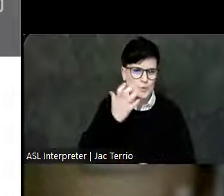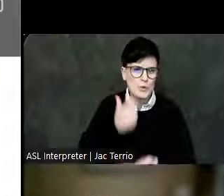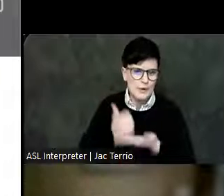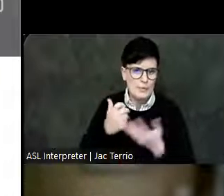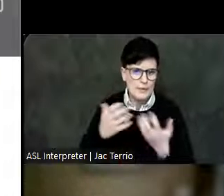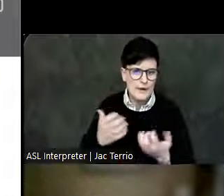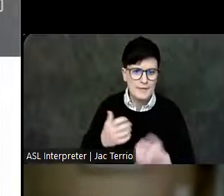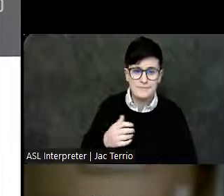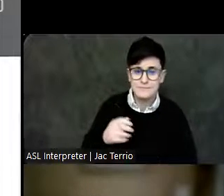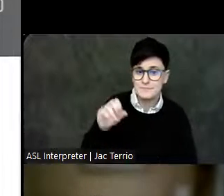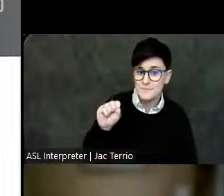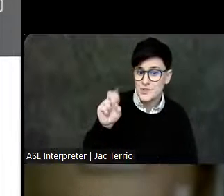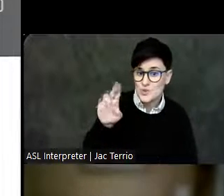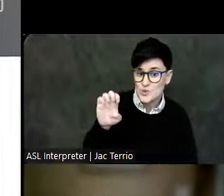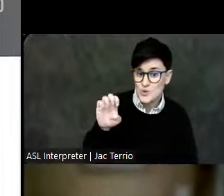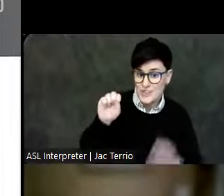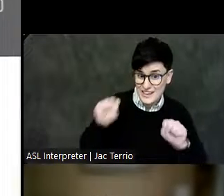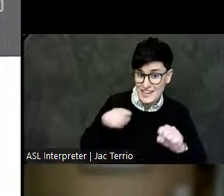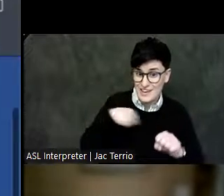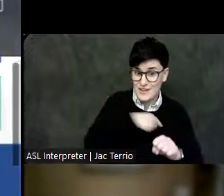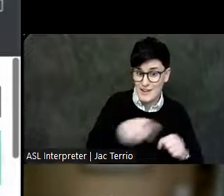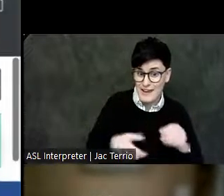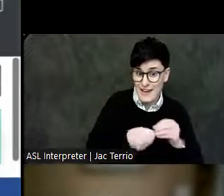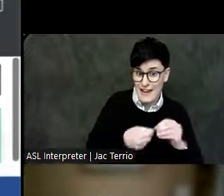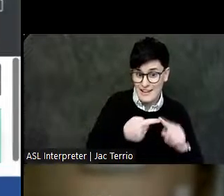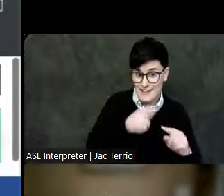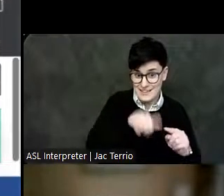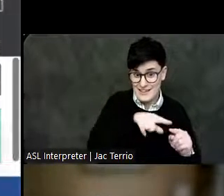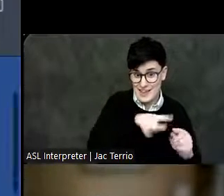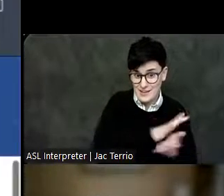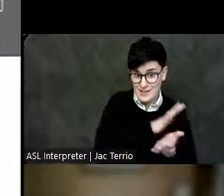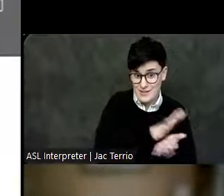Is that something we can add to this document since it's part of our documents at NEC?